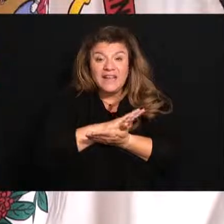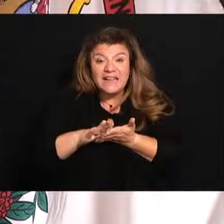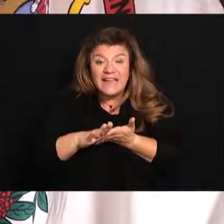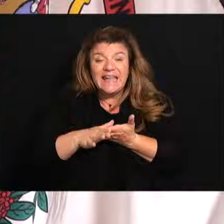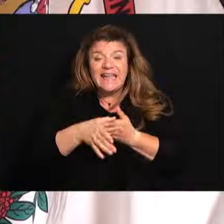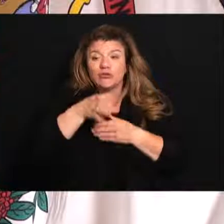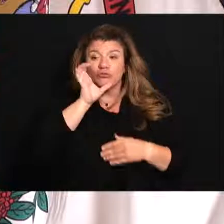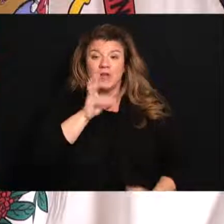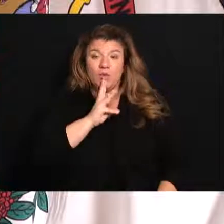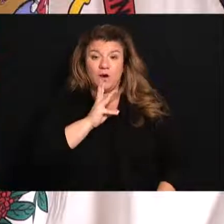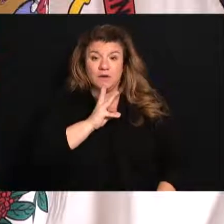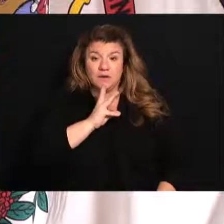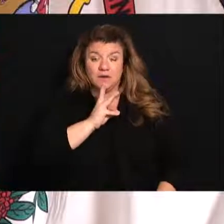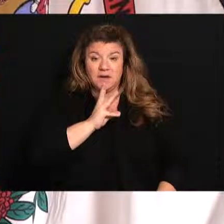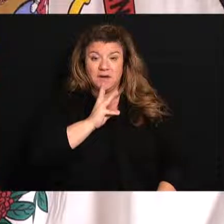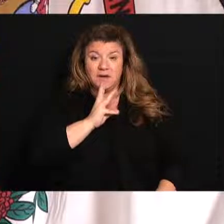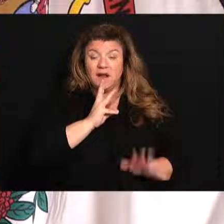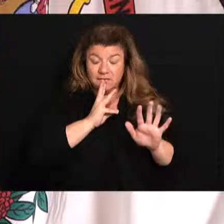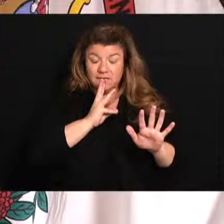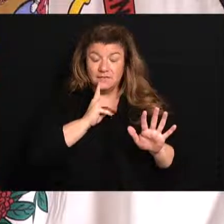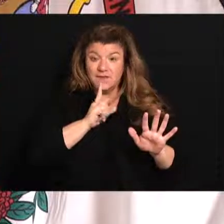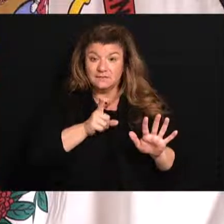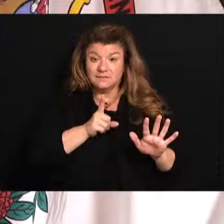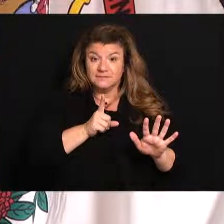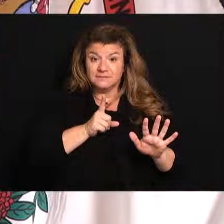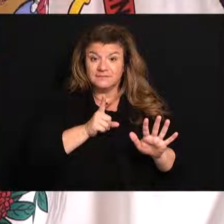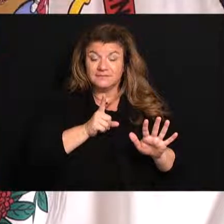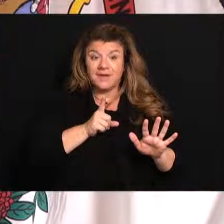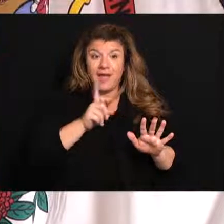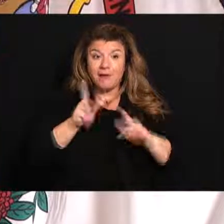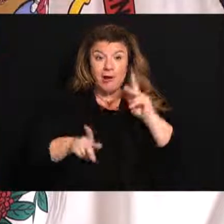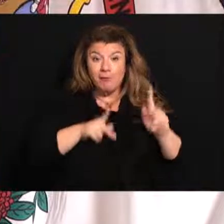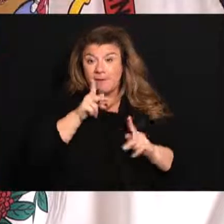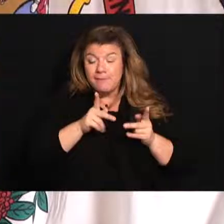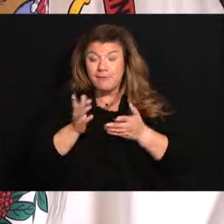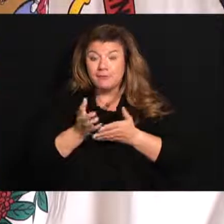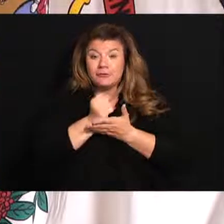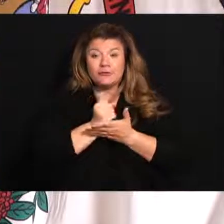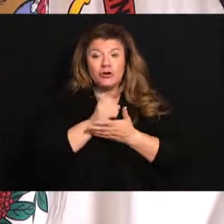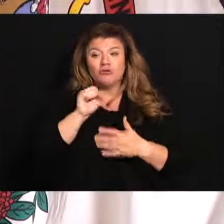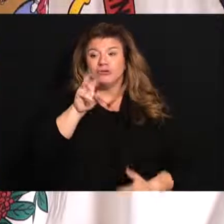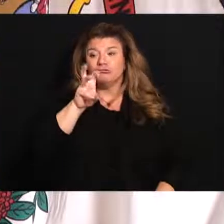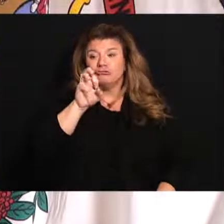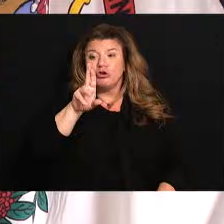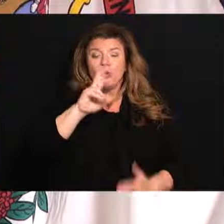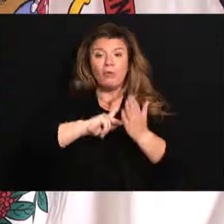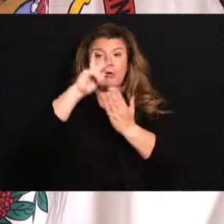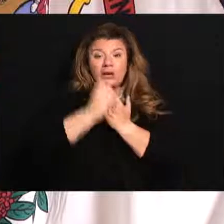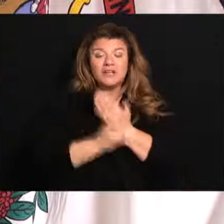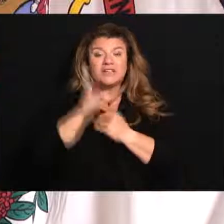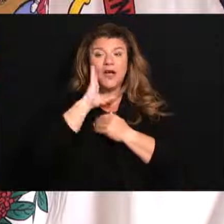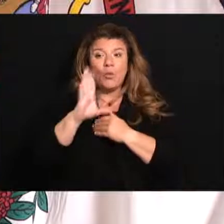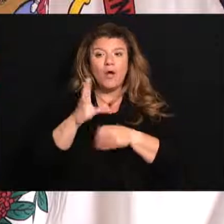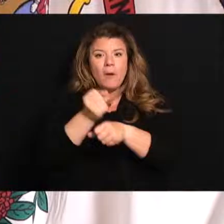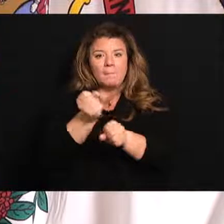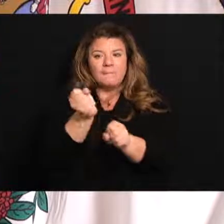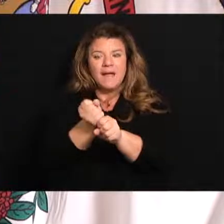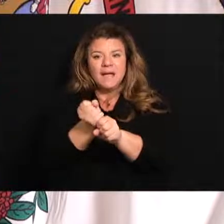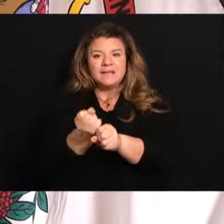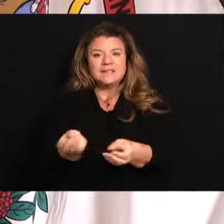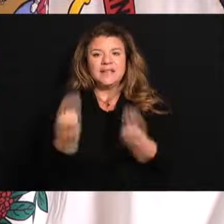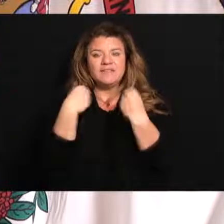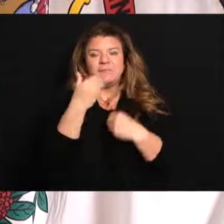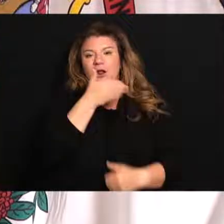and absolutely, without any question, our people deserve sewer projects that will absolutely make us better and